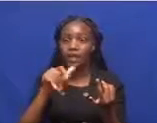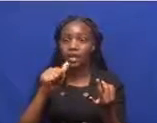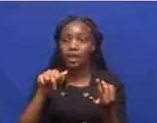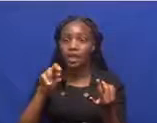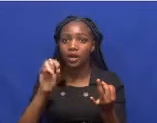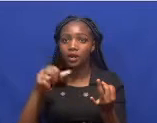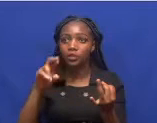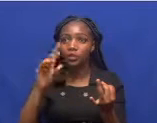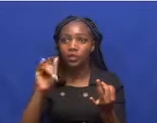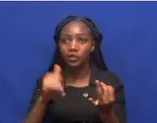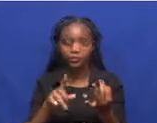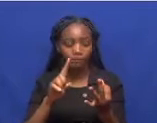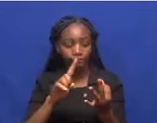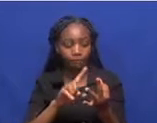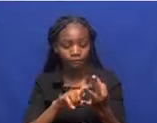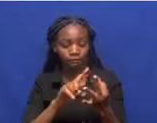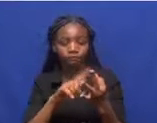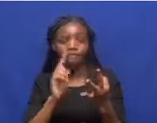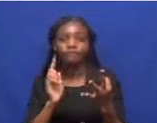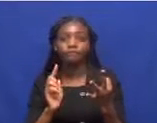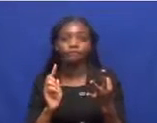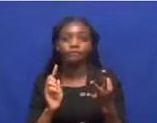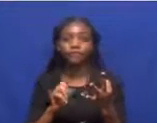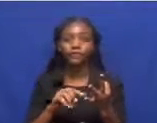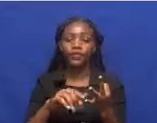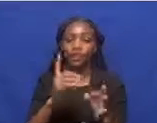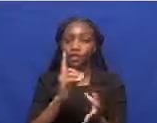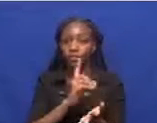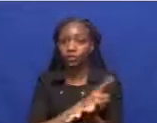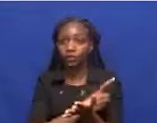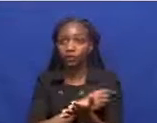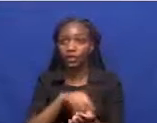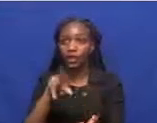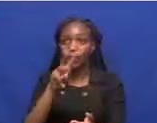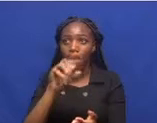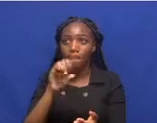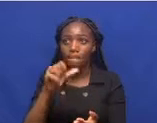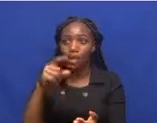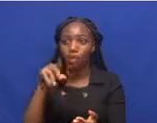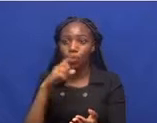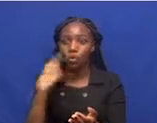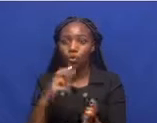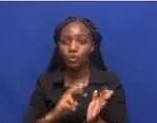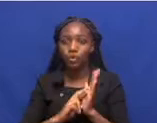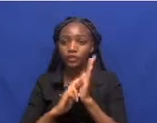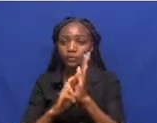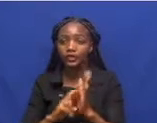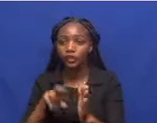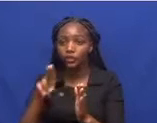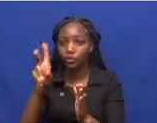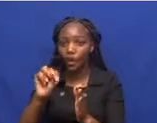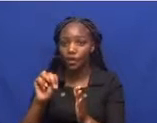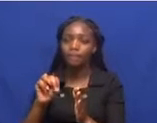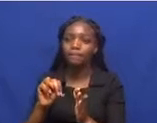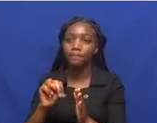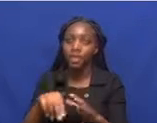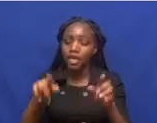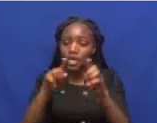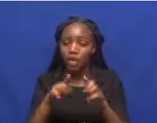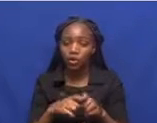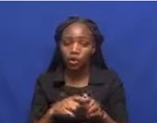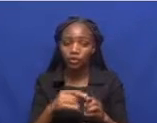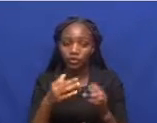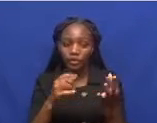and sanitization, and Dr. Cleophas Mailu, who is permanent representative to the UN Geneva. The three served as